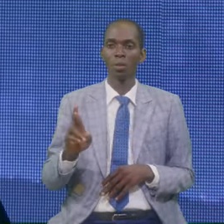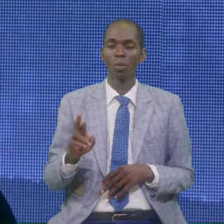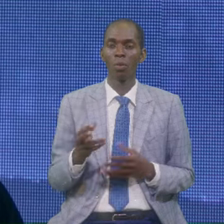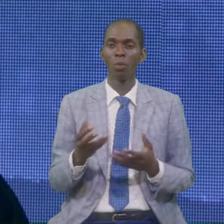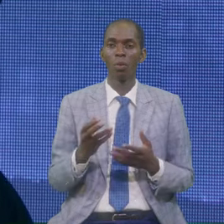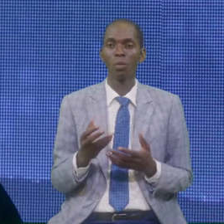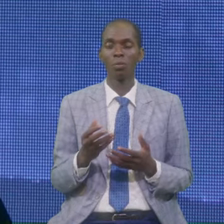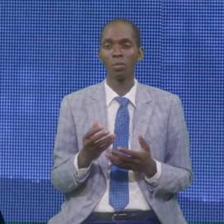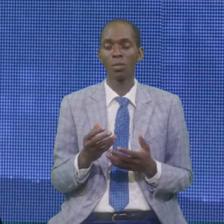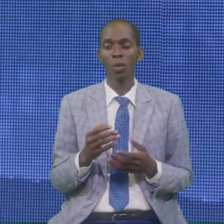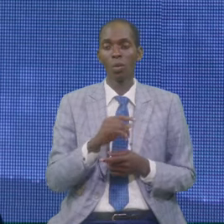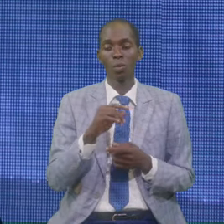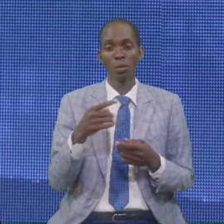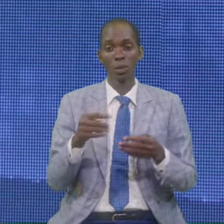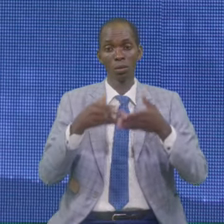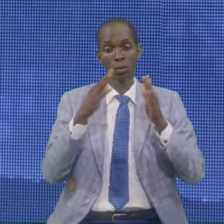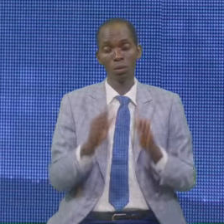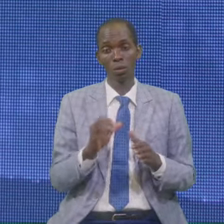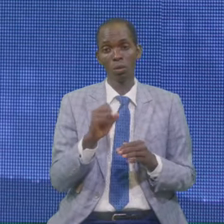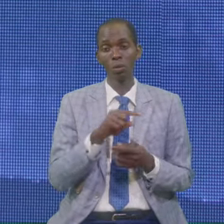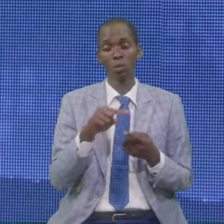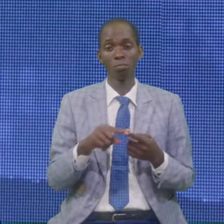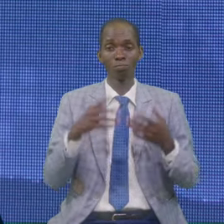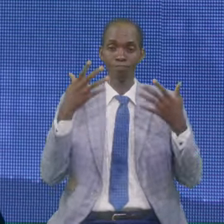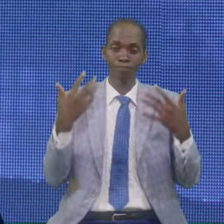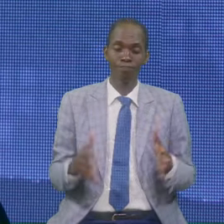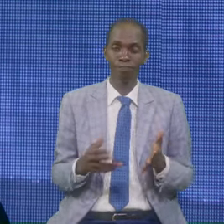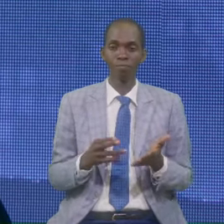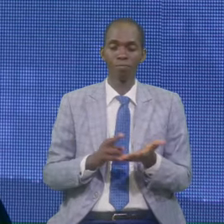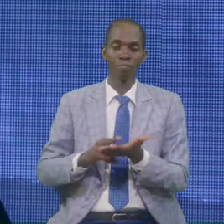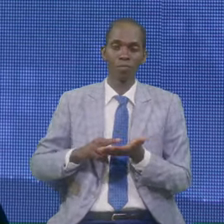true, you indicate so that we know.